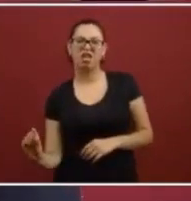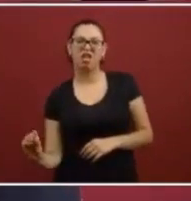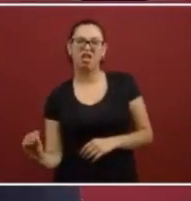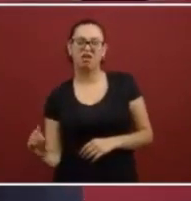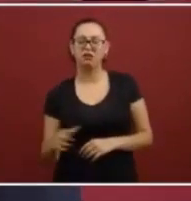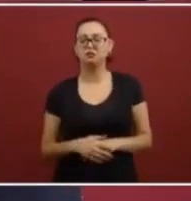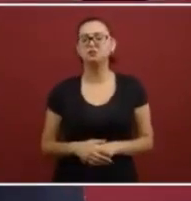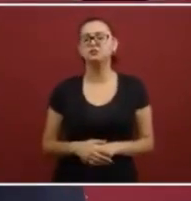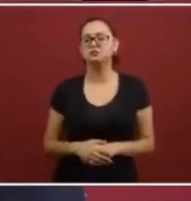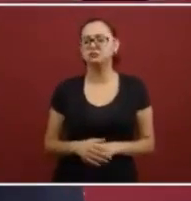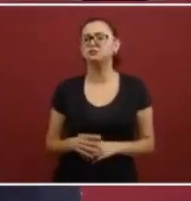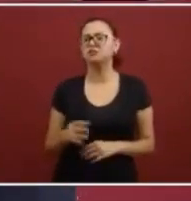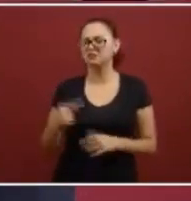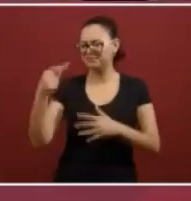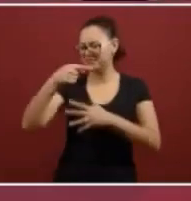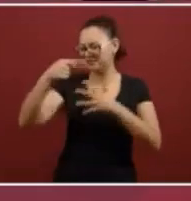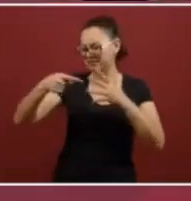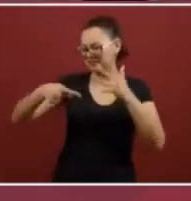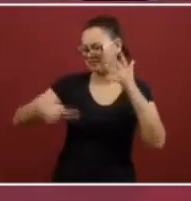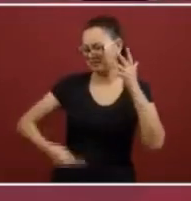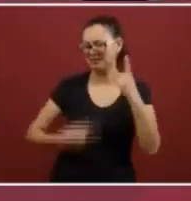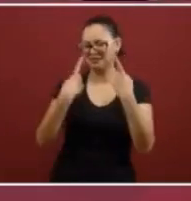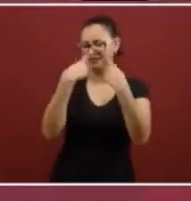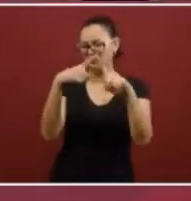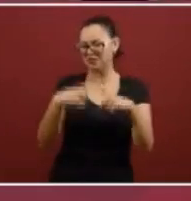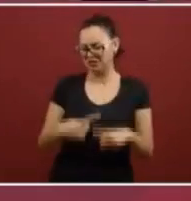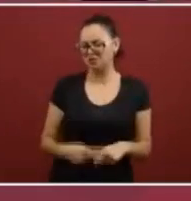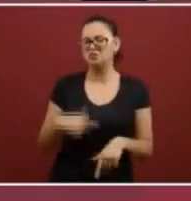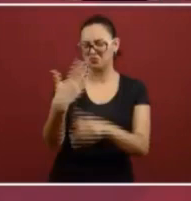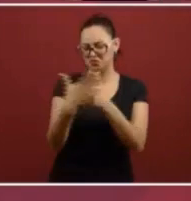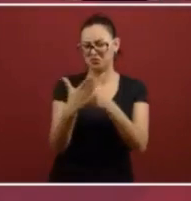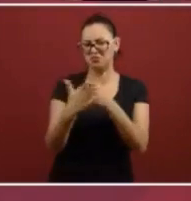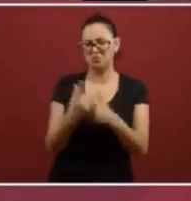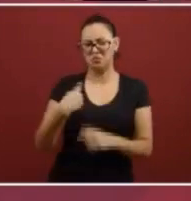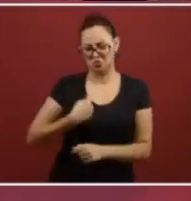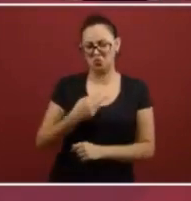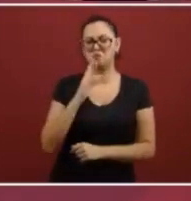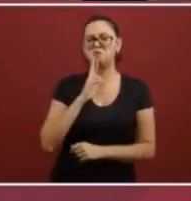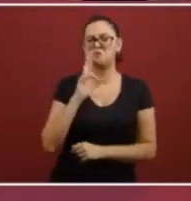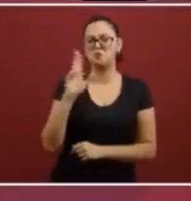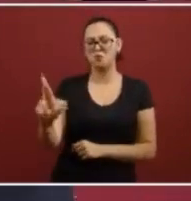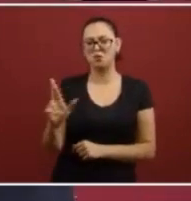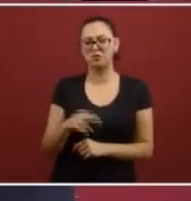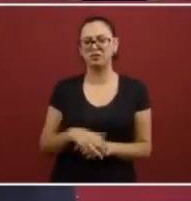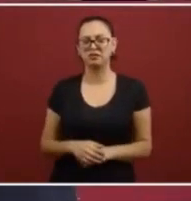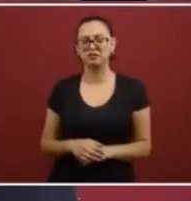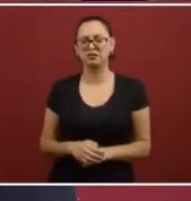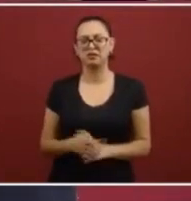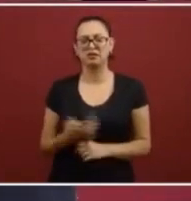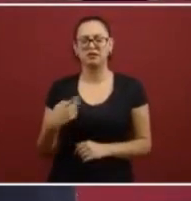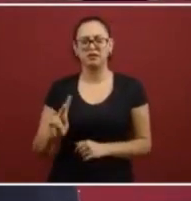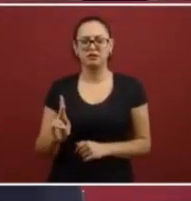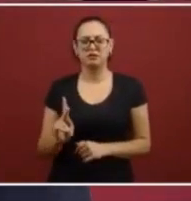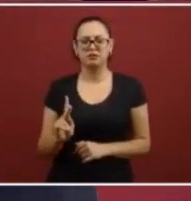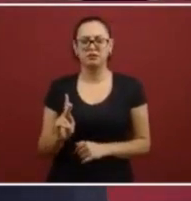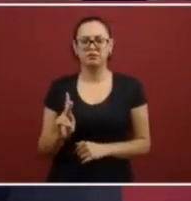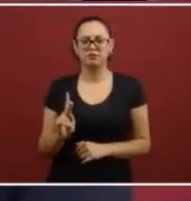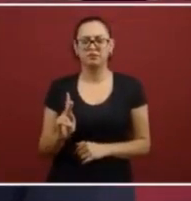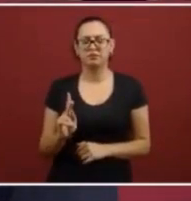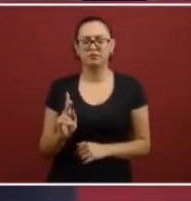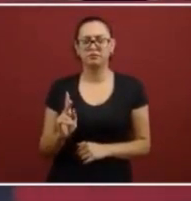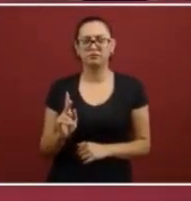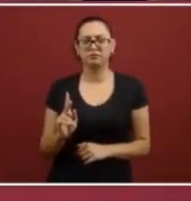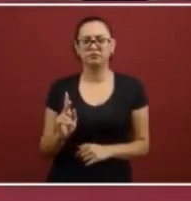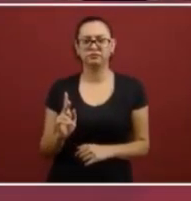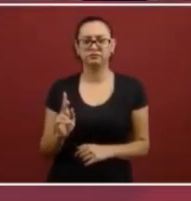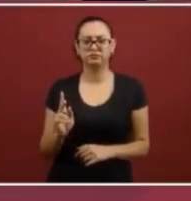various voy a responder, pero sí me gustaría various questions that I'm going to be que, answering. But I would really este, like si ellos no if